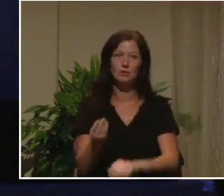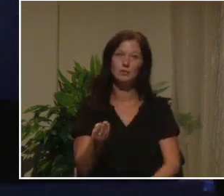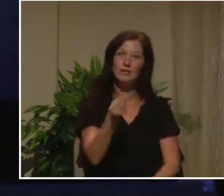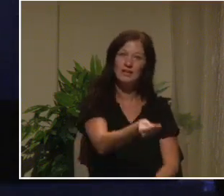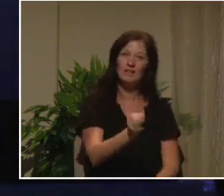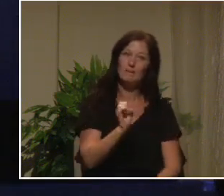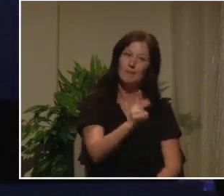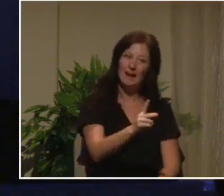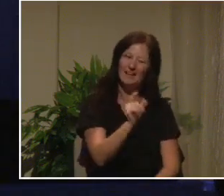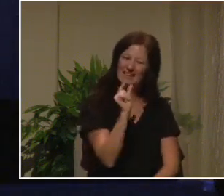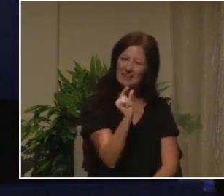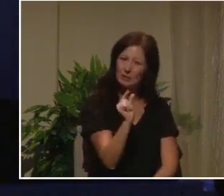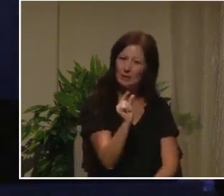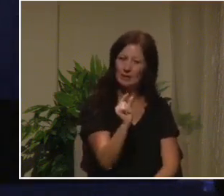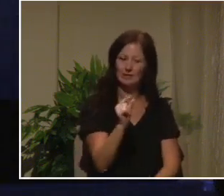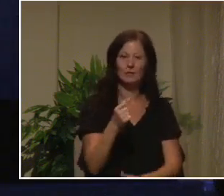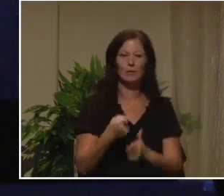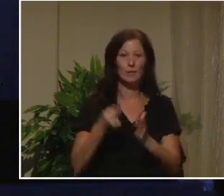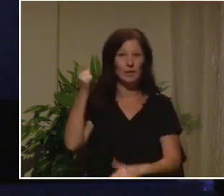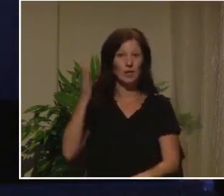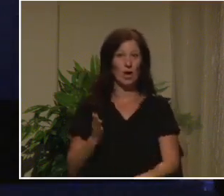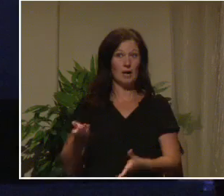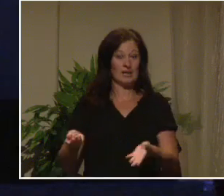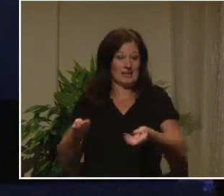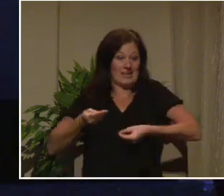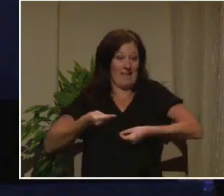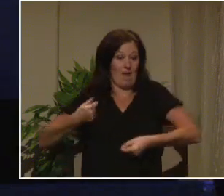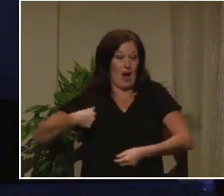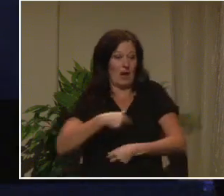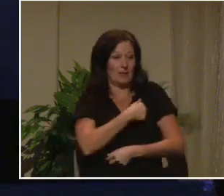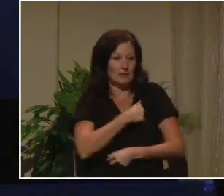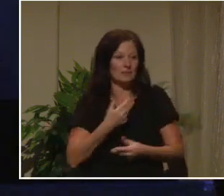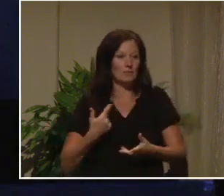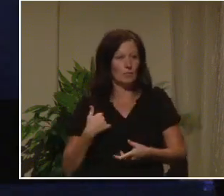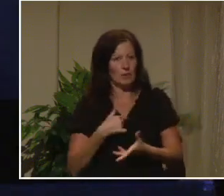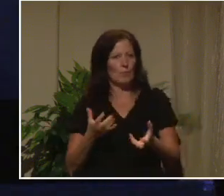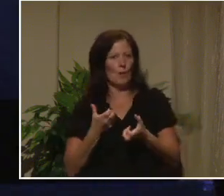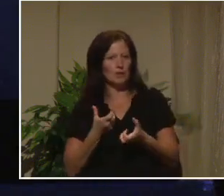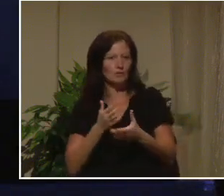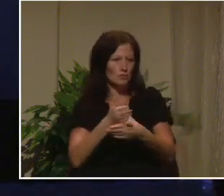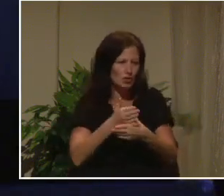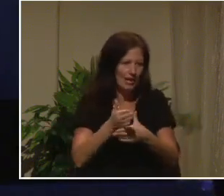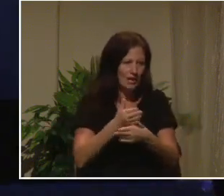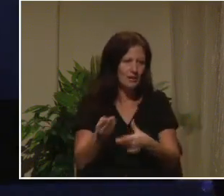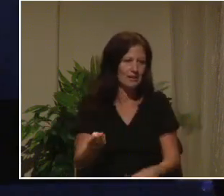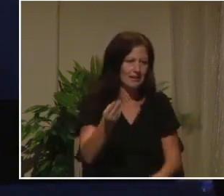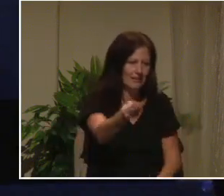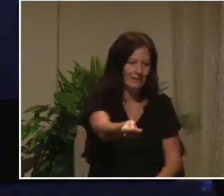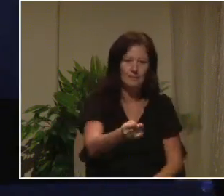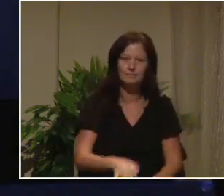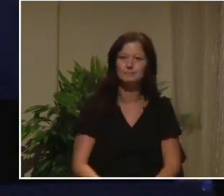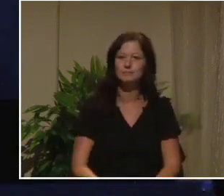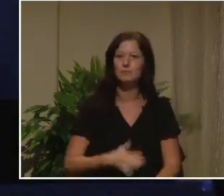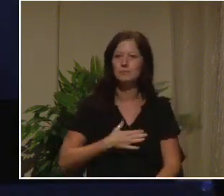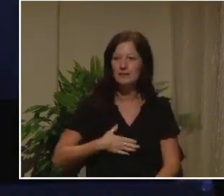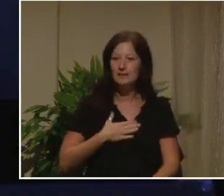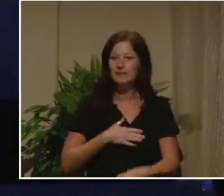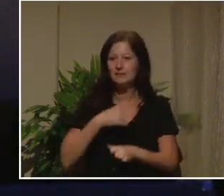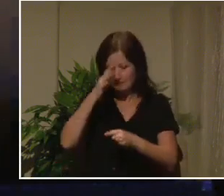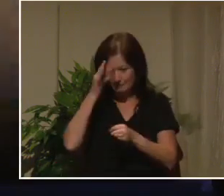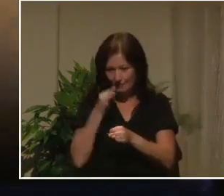little bit of all that God has given to us. And I just want to encourage everybody, especially in the summertime, to be faithful with your